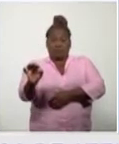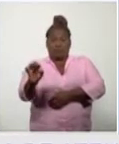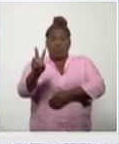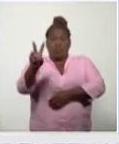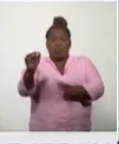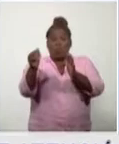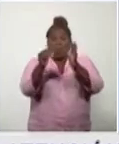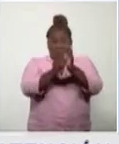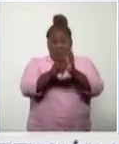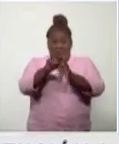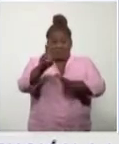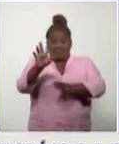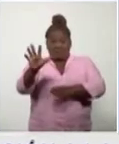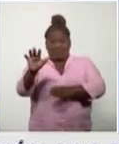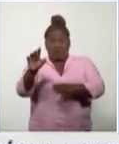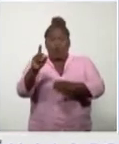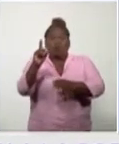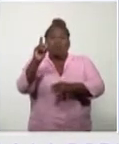1,775 people,